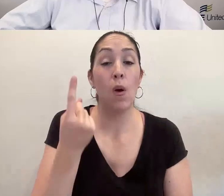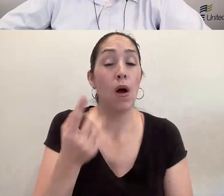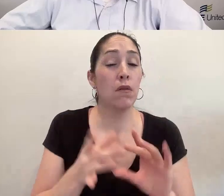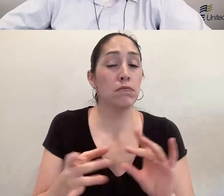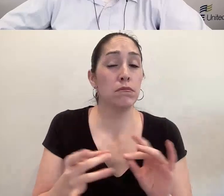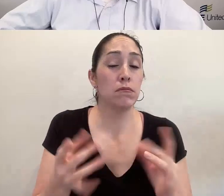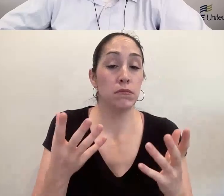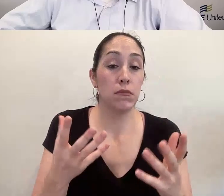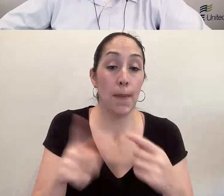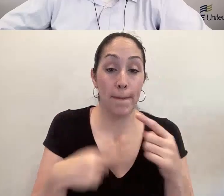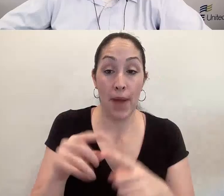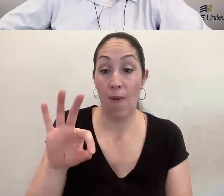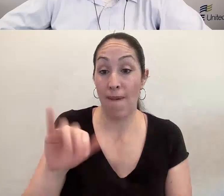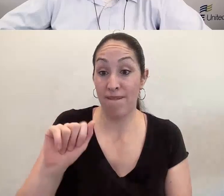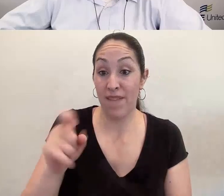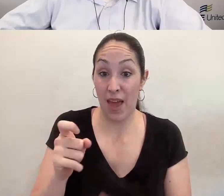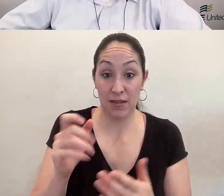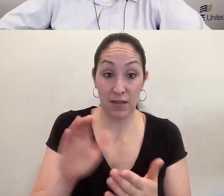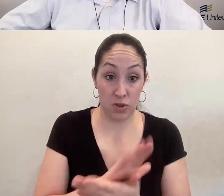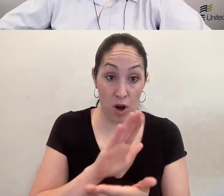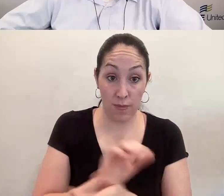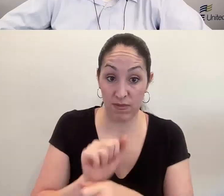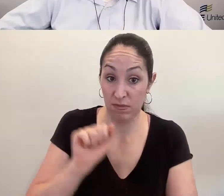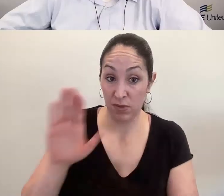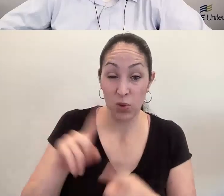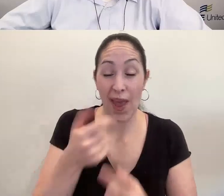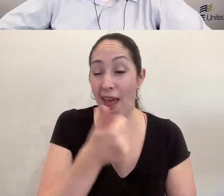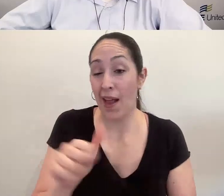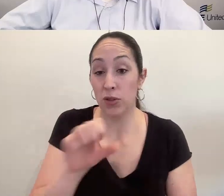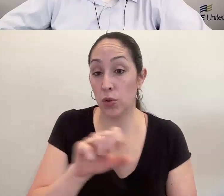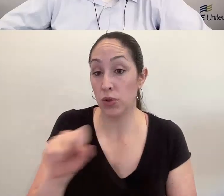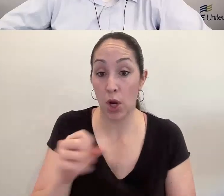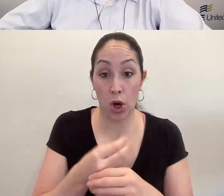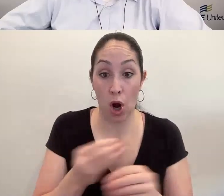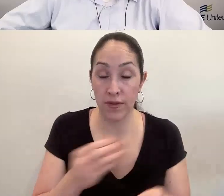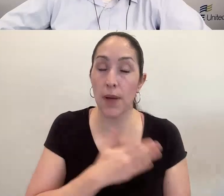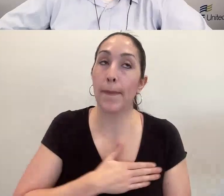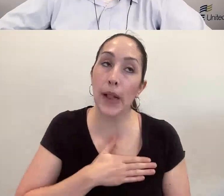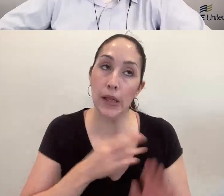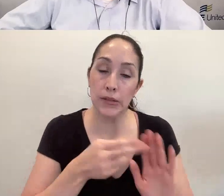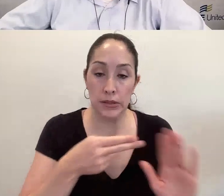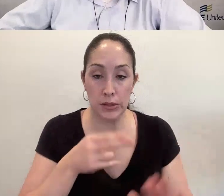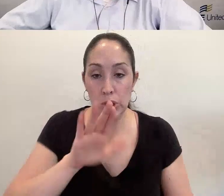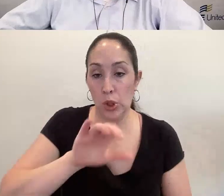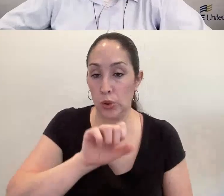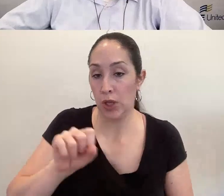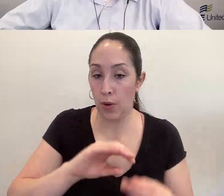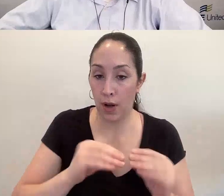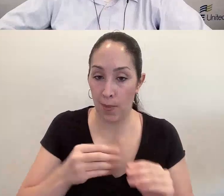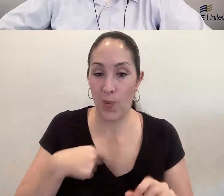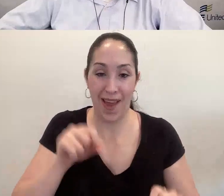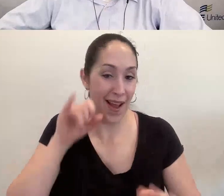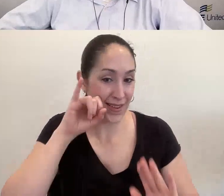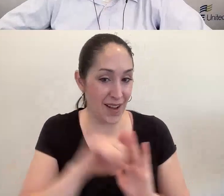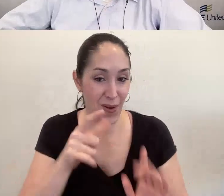to any Social Security office, please, please, please put your Social Security number on there so we can identify who you are. We've To had